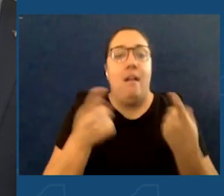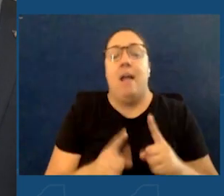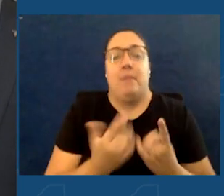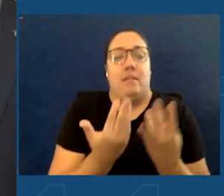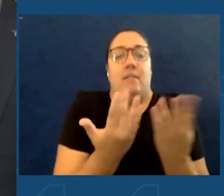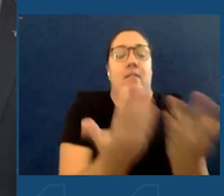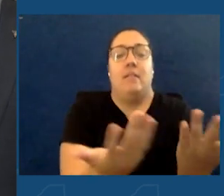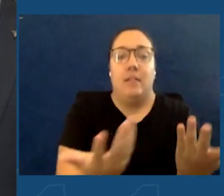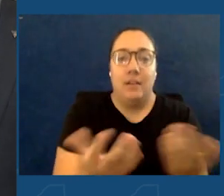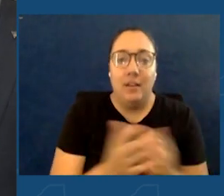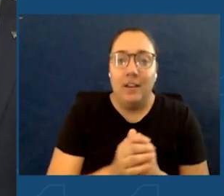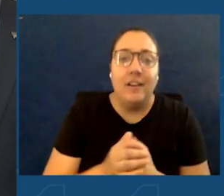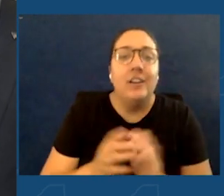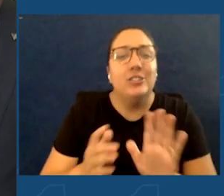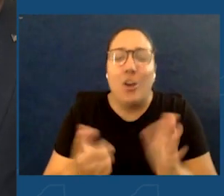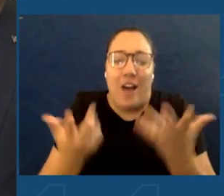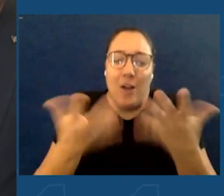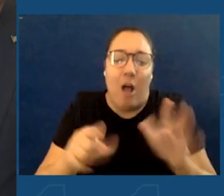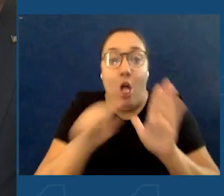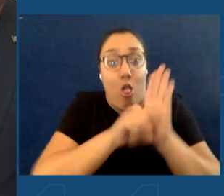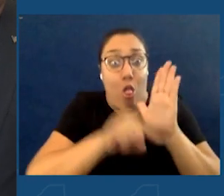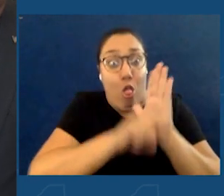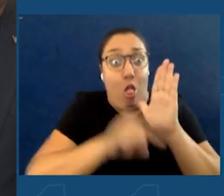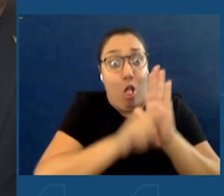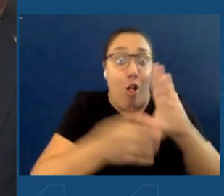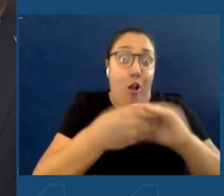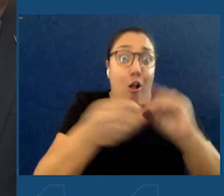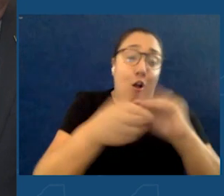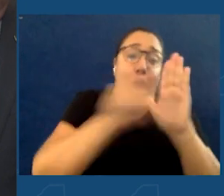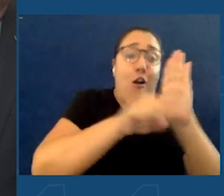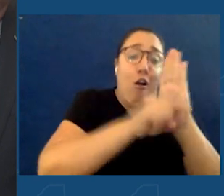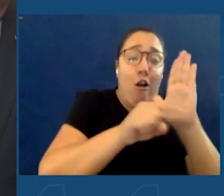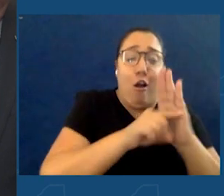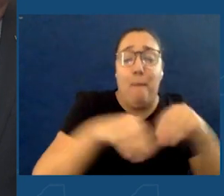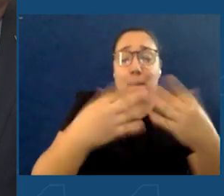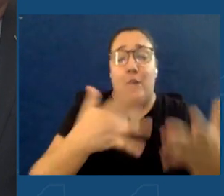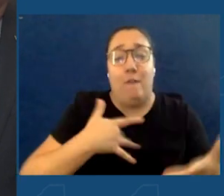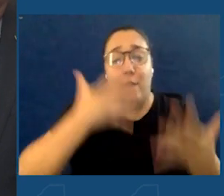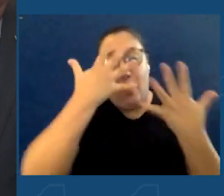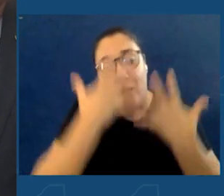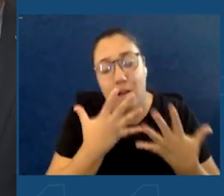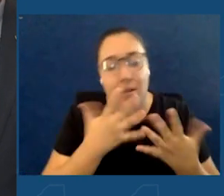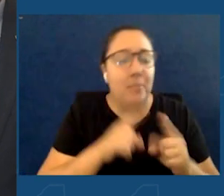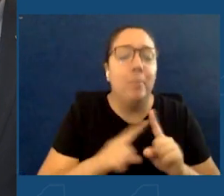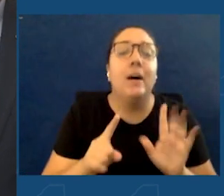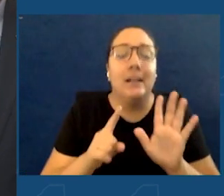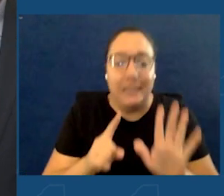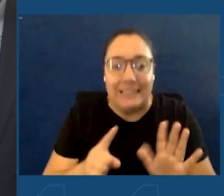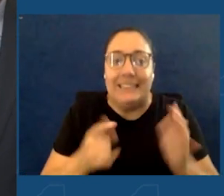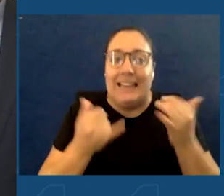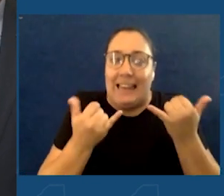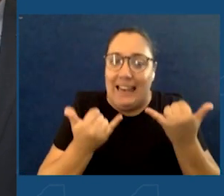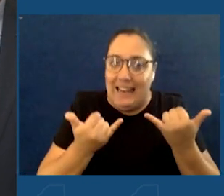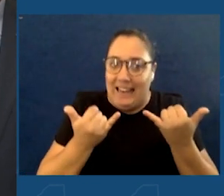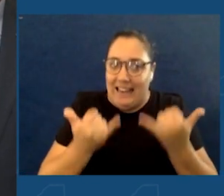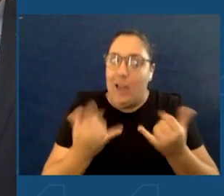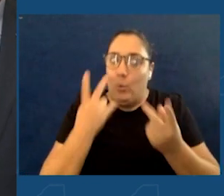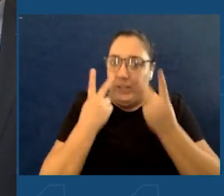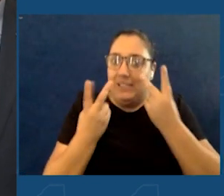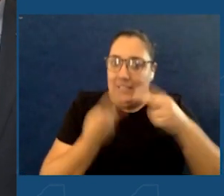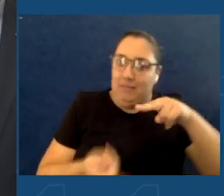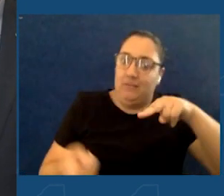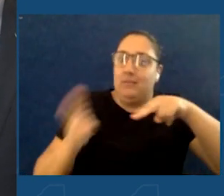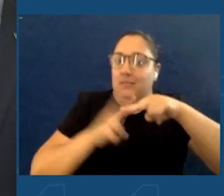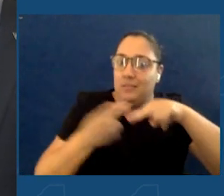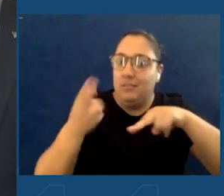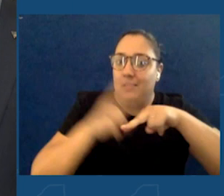day, which I feel like I'm doing, but we are experiencing an unprecedented rise in extreme weather. Statement of fact,